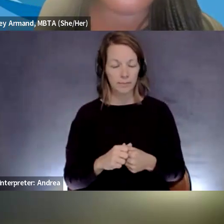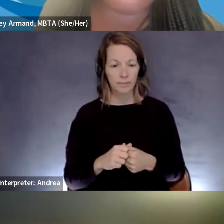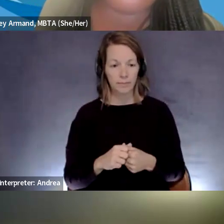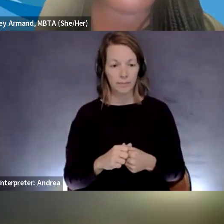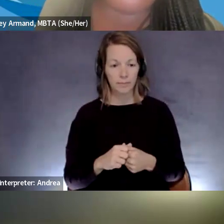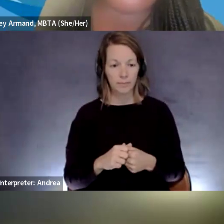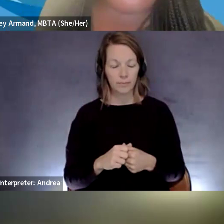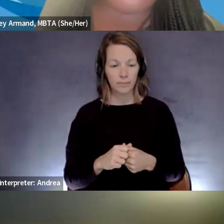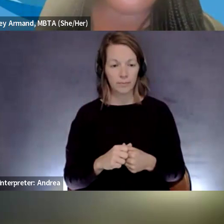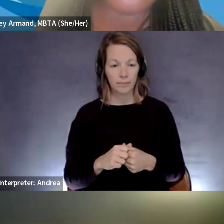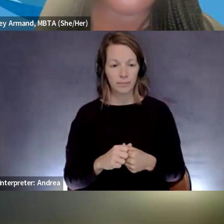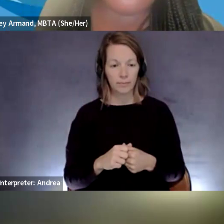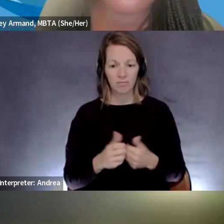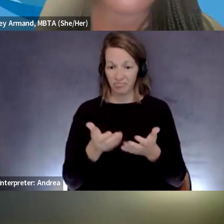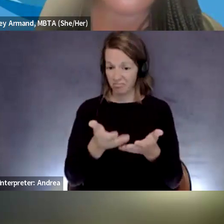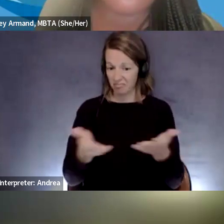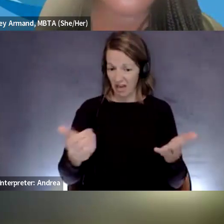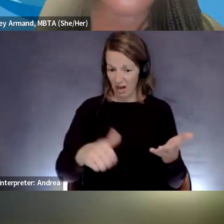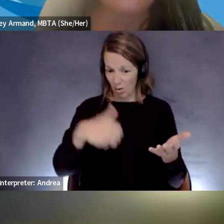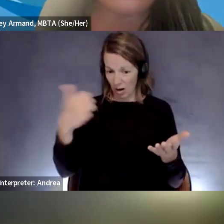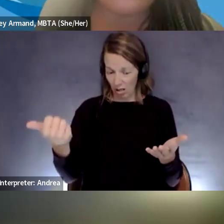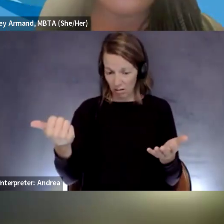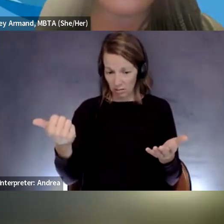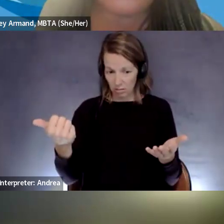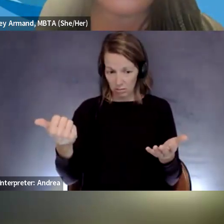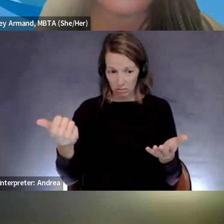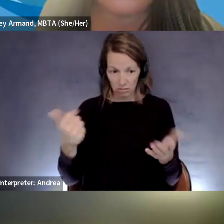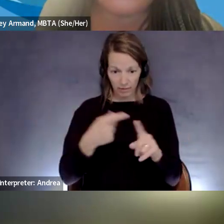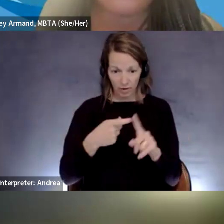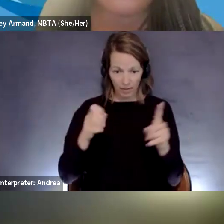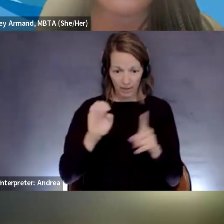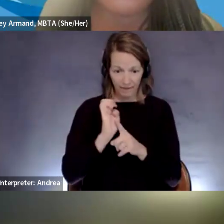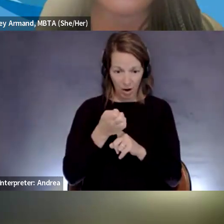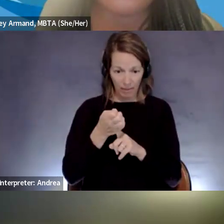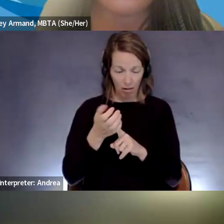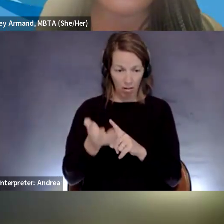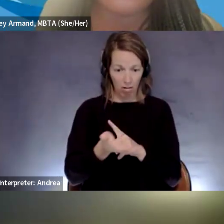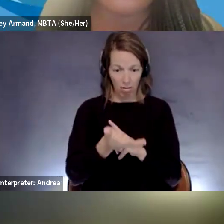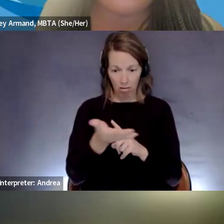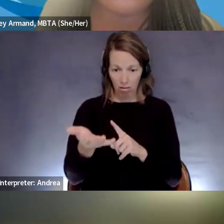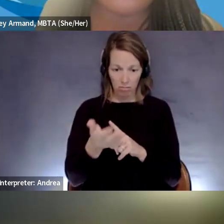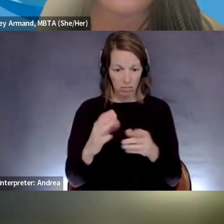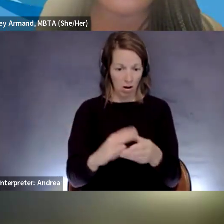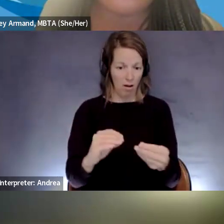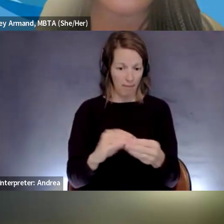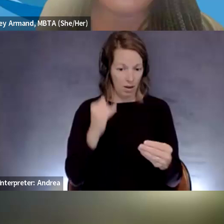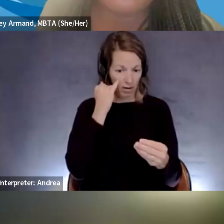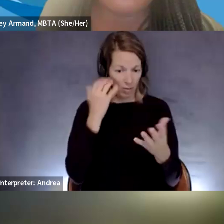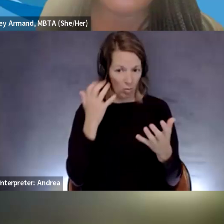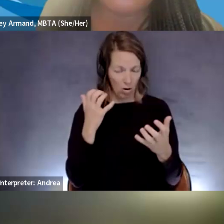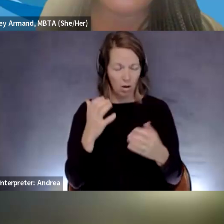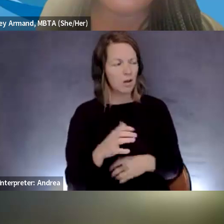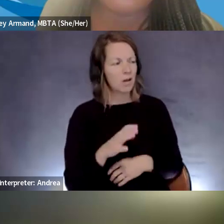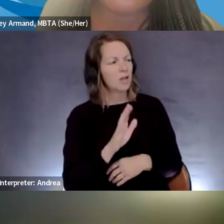and I'll let anyone else from environmental comment if they want. Brian,